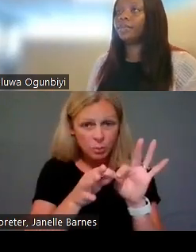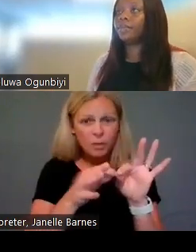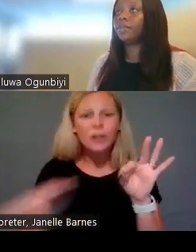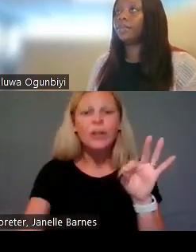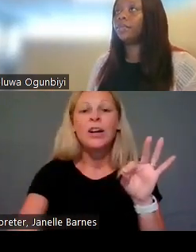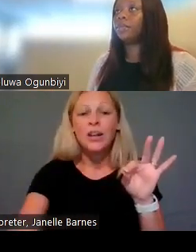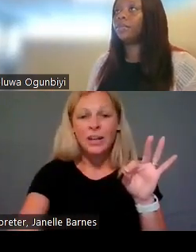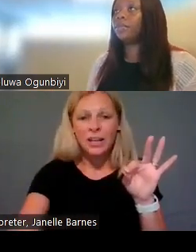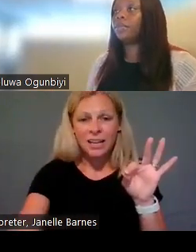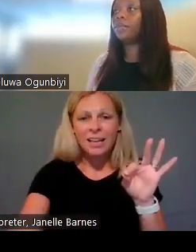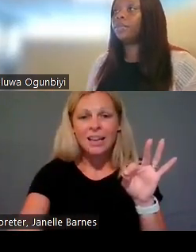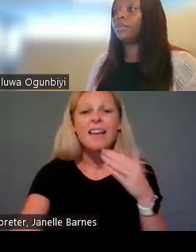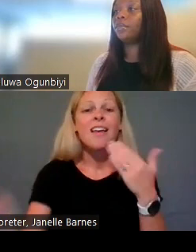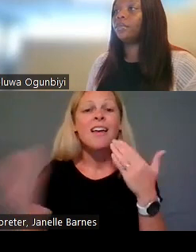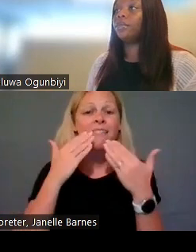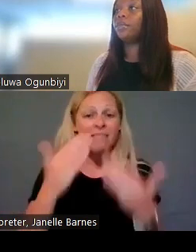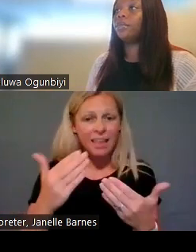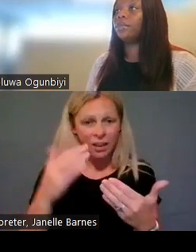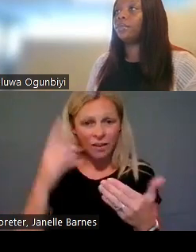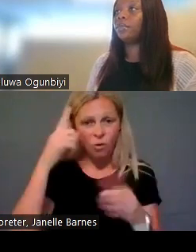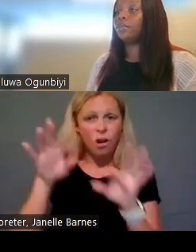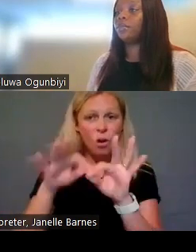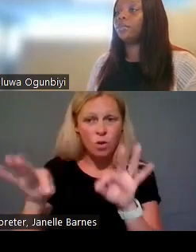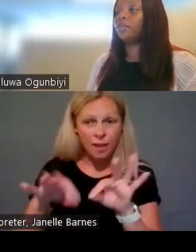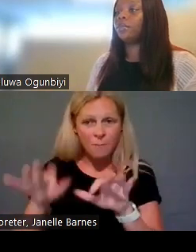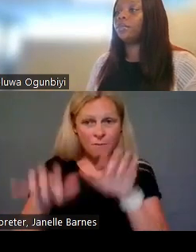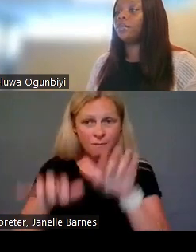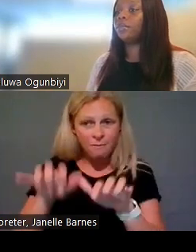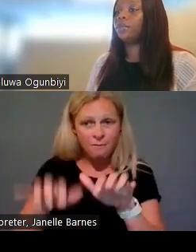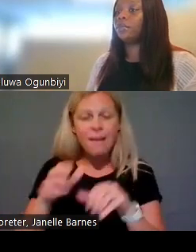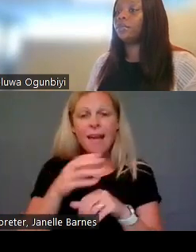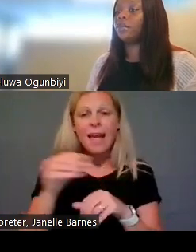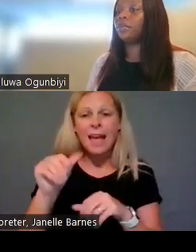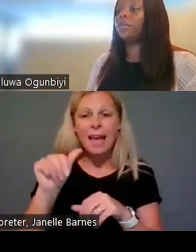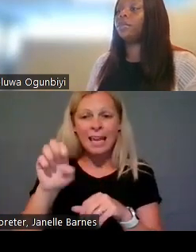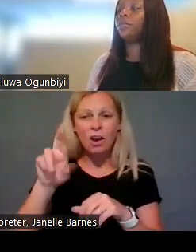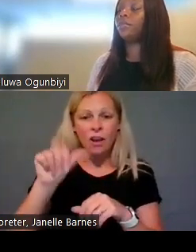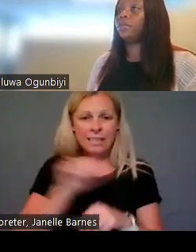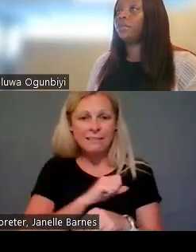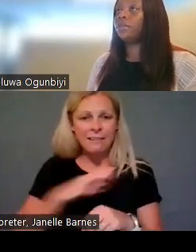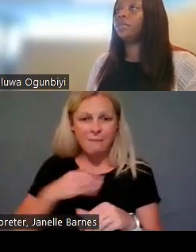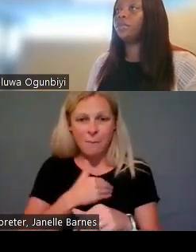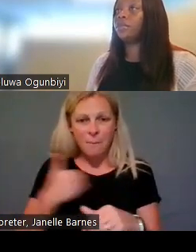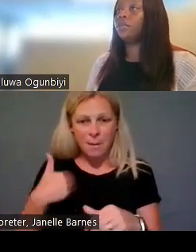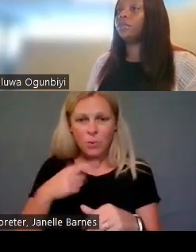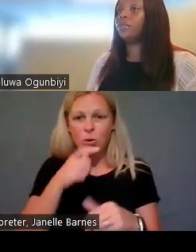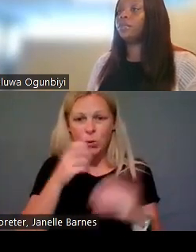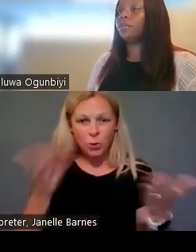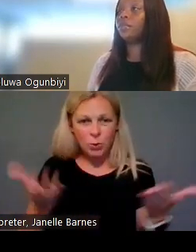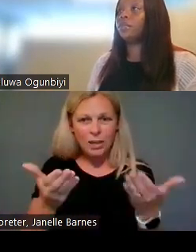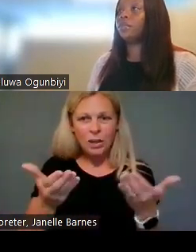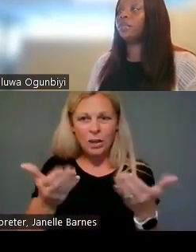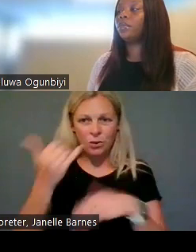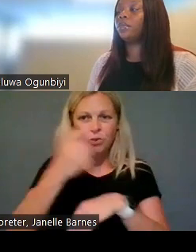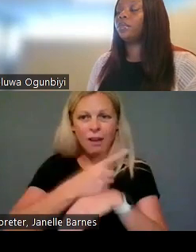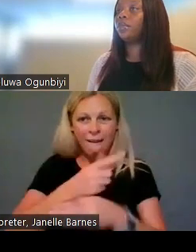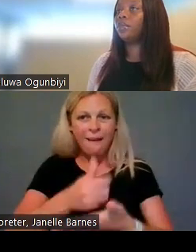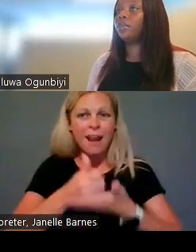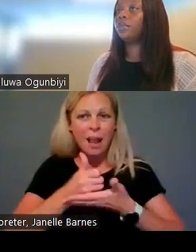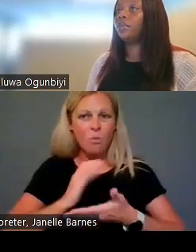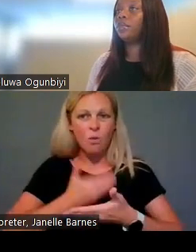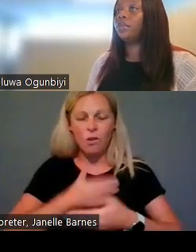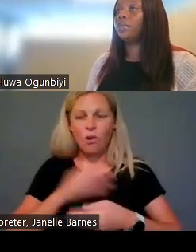and our closed captioner, as well as our AERA staff members who have assisted with this informational